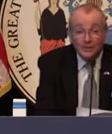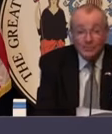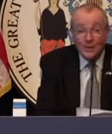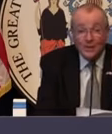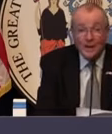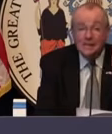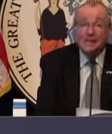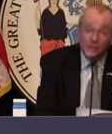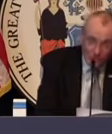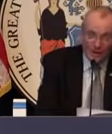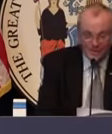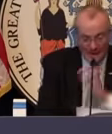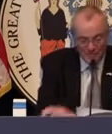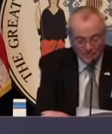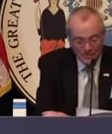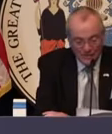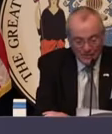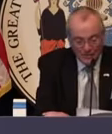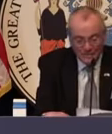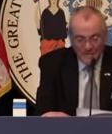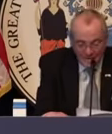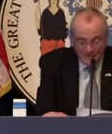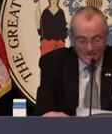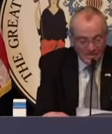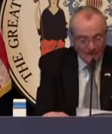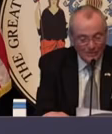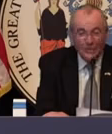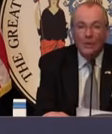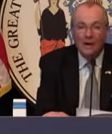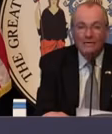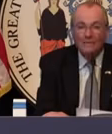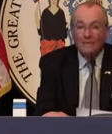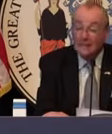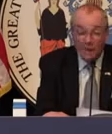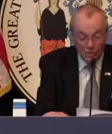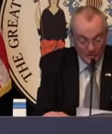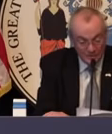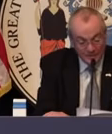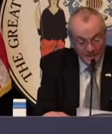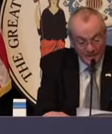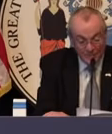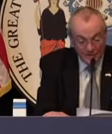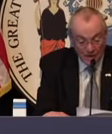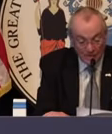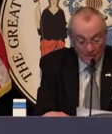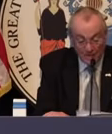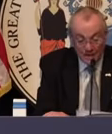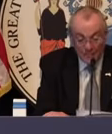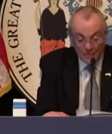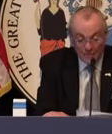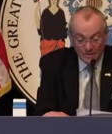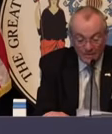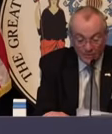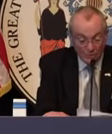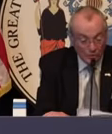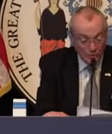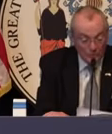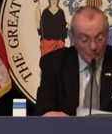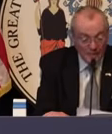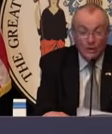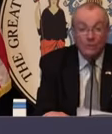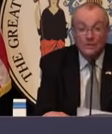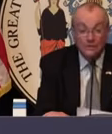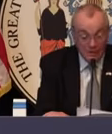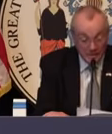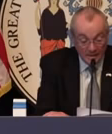getting tested, by the way, is the other half. So if you need to be tested, go out and get one. Every resident in every community has a role